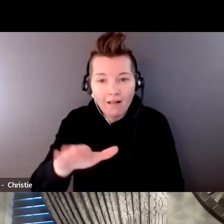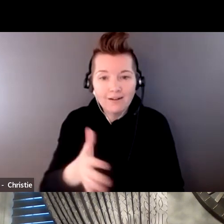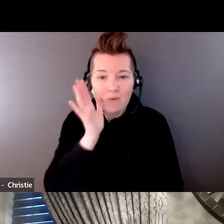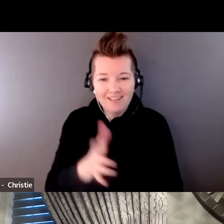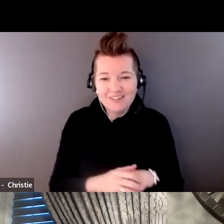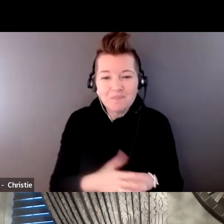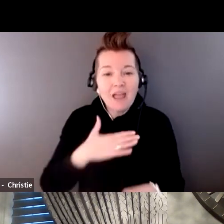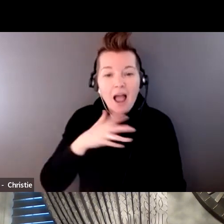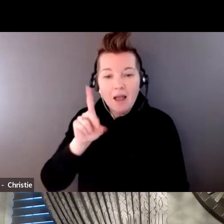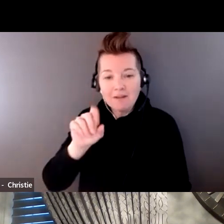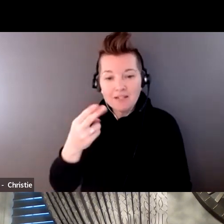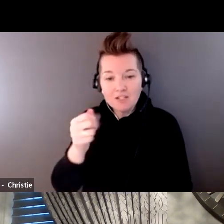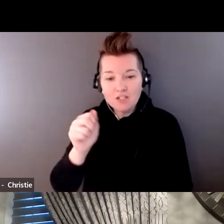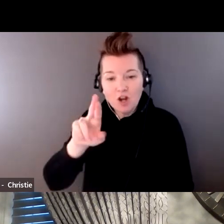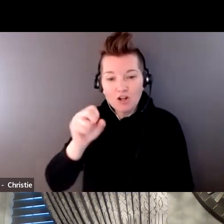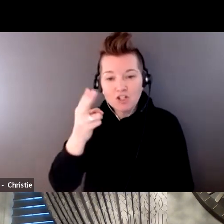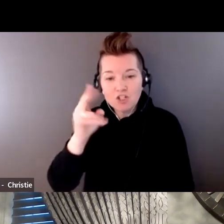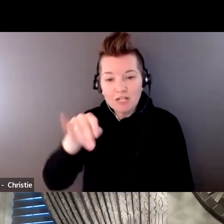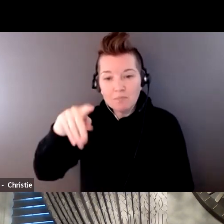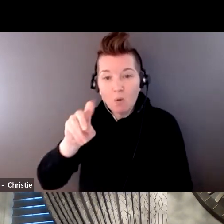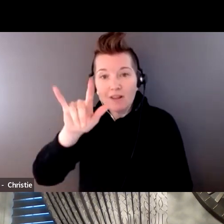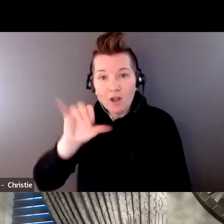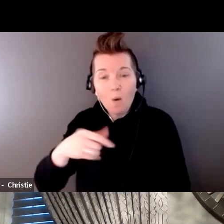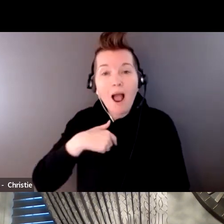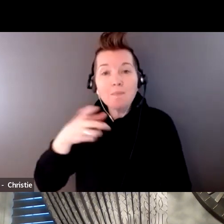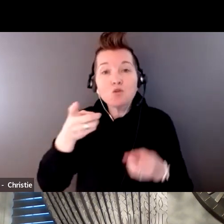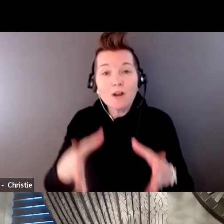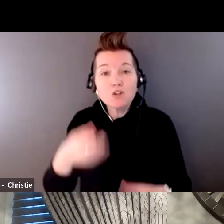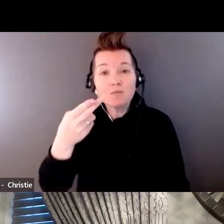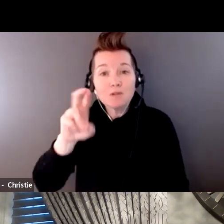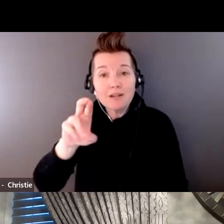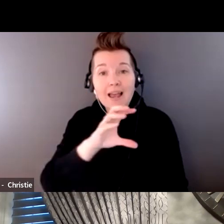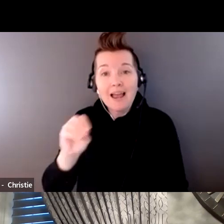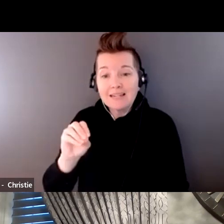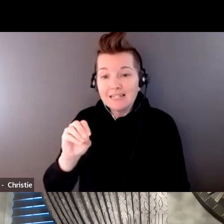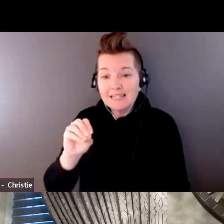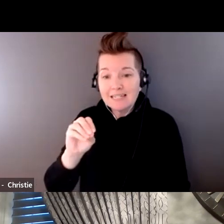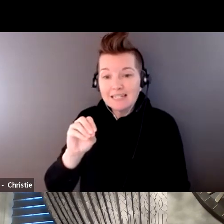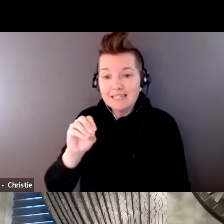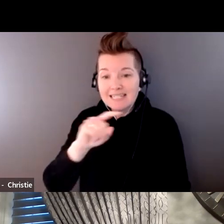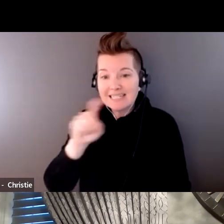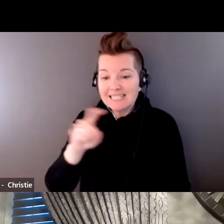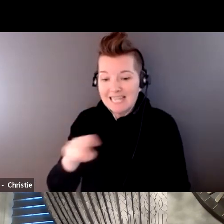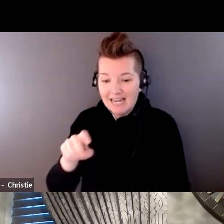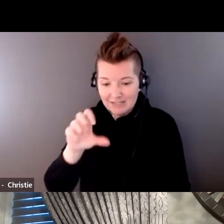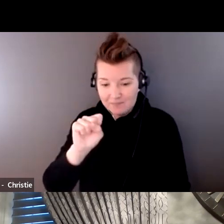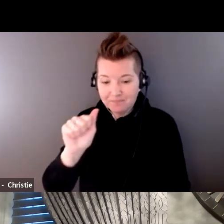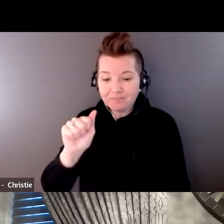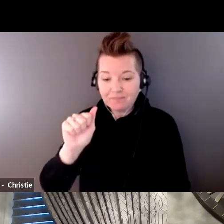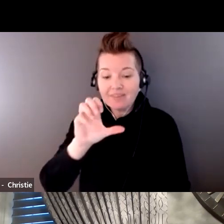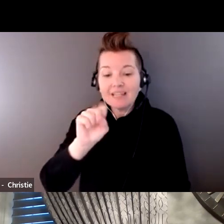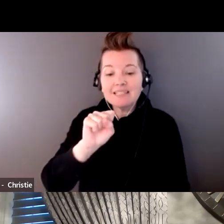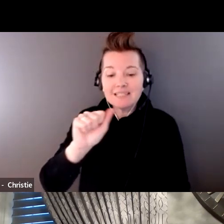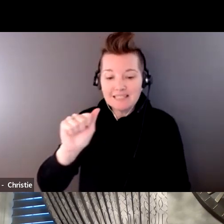Polio. I am the Director of Human Resources and SAAAC community at the SAAAC Autism Center. The SAAAC